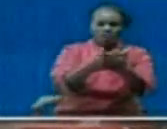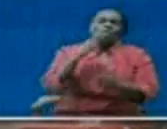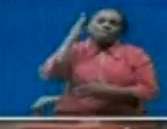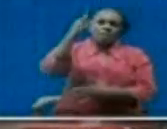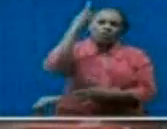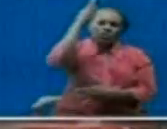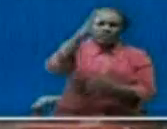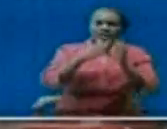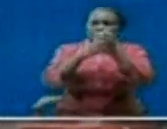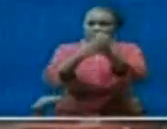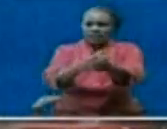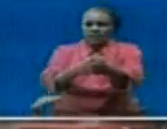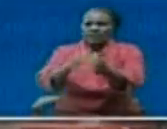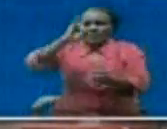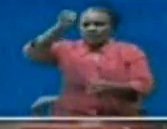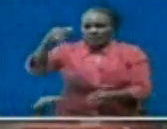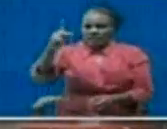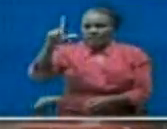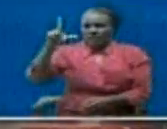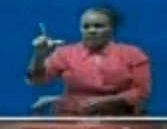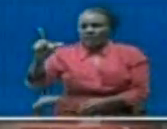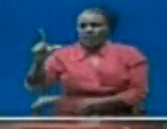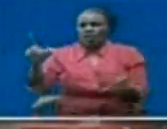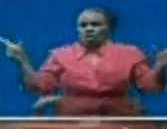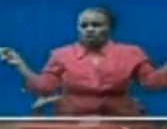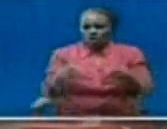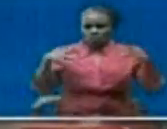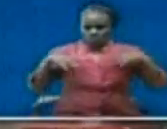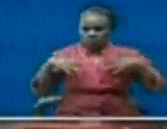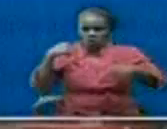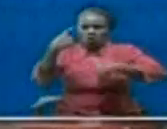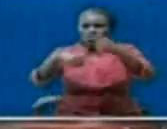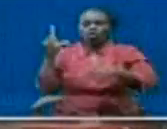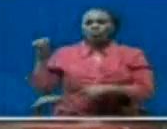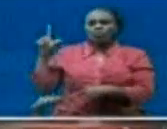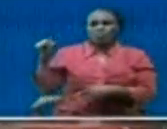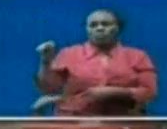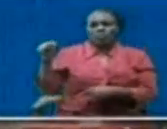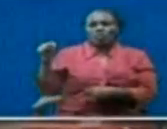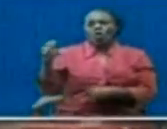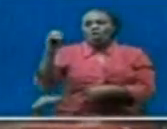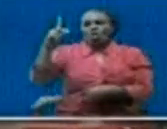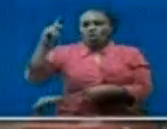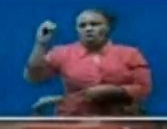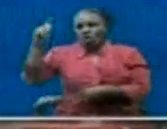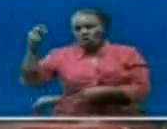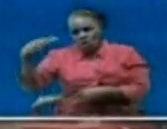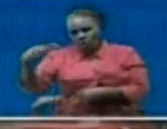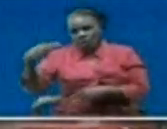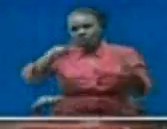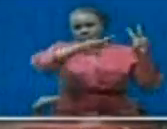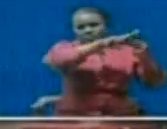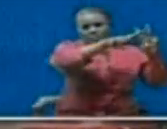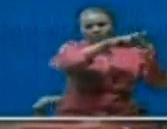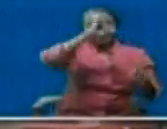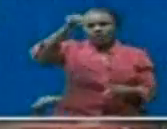future leadership. Jeff Koinange live takes a break. Keep sending your tweets at Koinange Jeff, at Okoth Kenneth. The hashtag